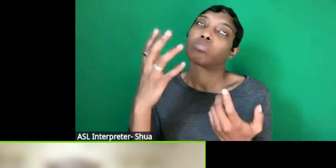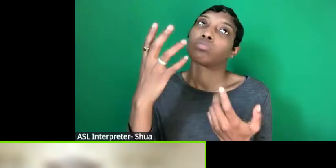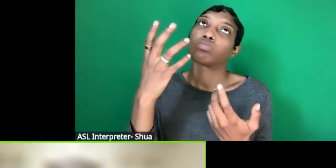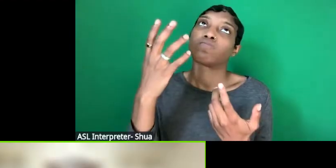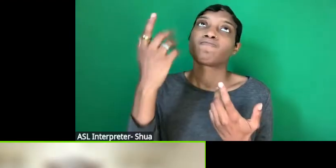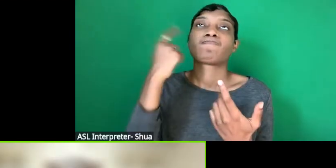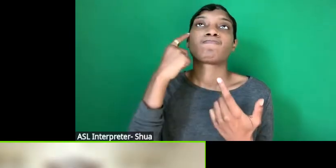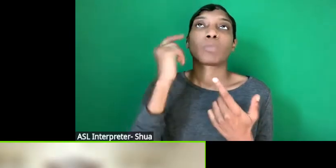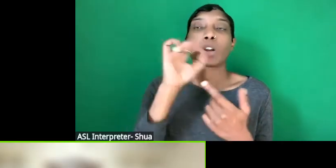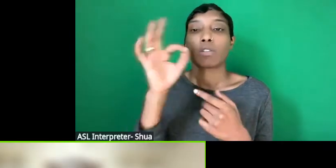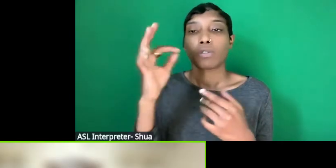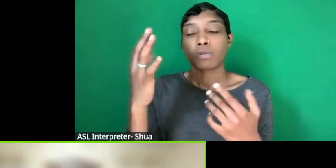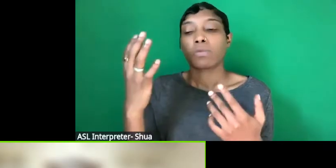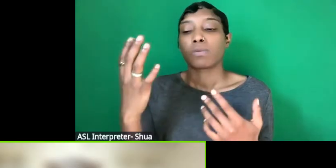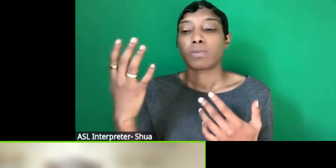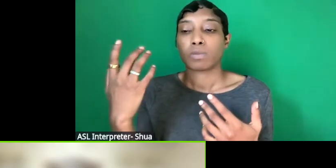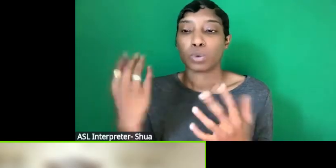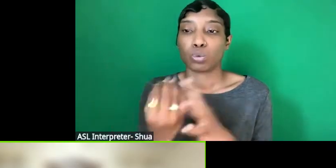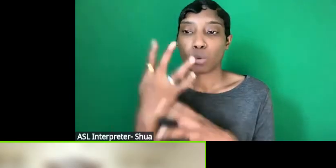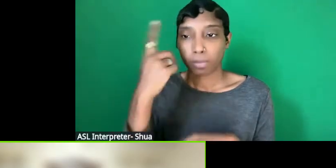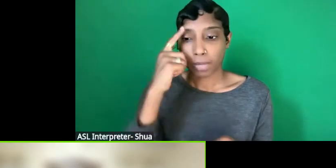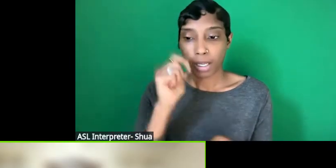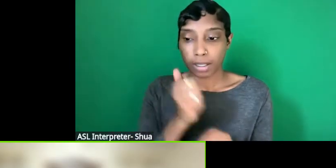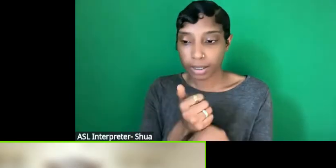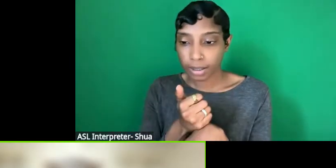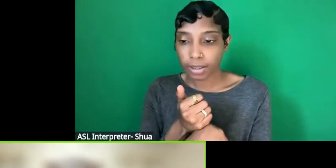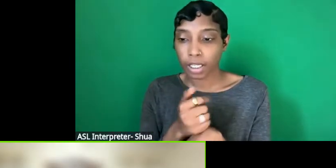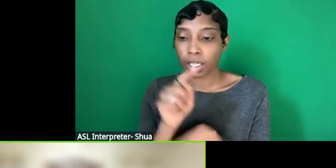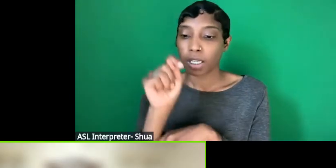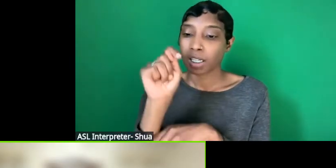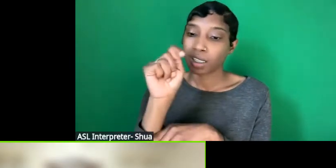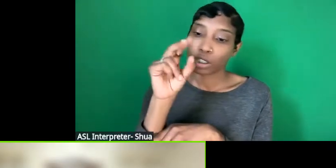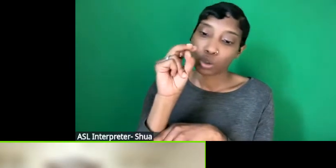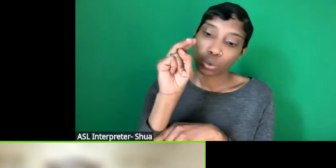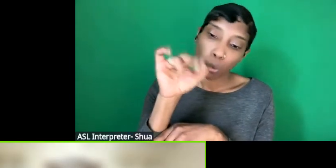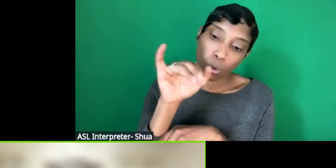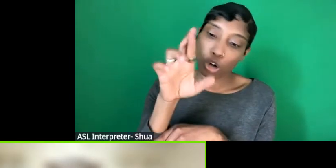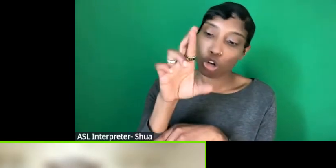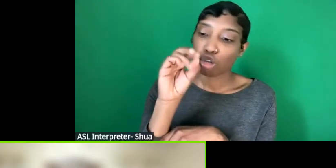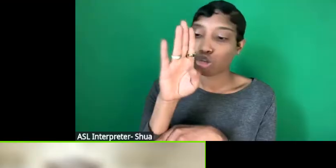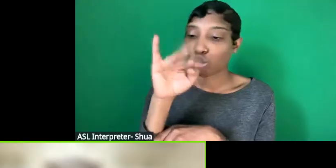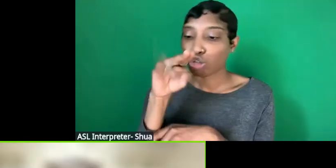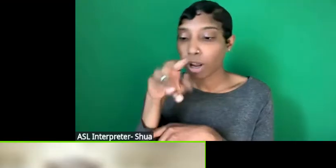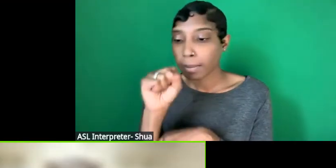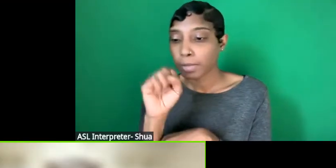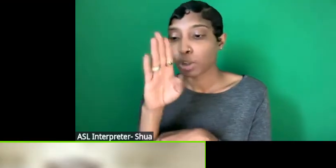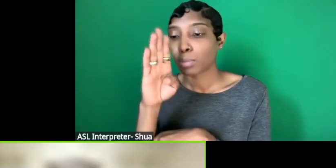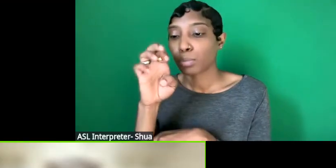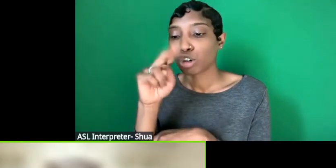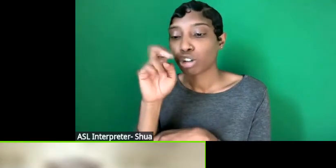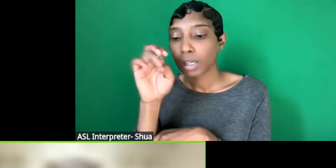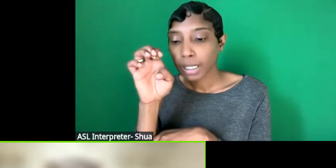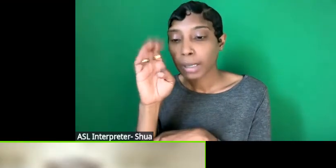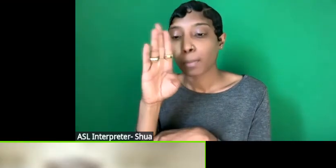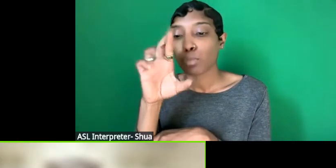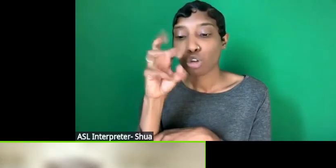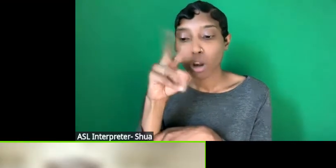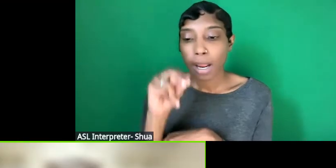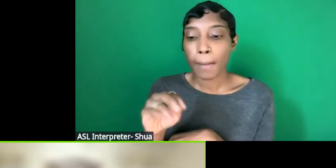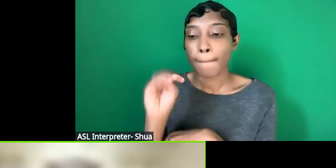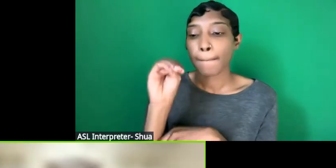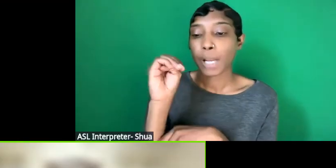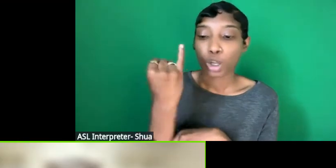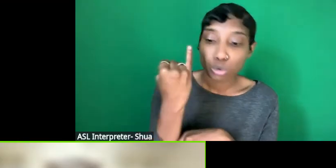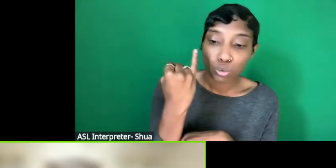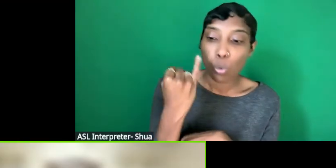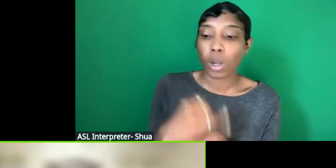people like Tony Robbins, Brene Brown, Michael Jordan, Barney Salzberg, and Jessica Campbell, whose names you